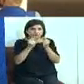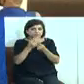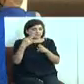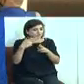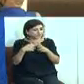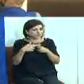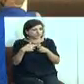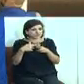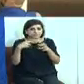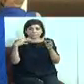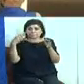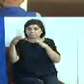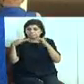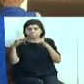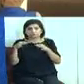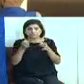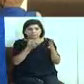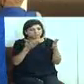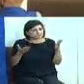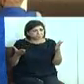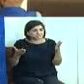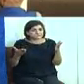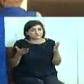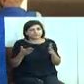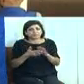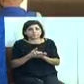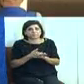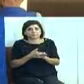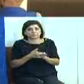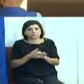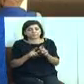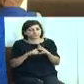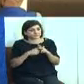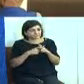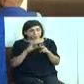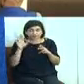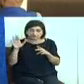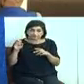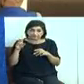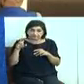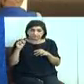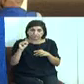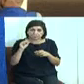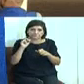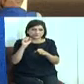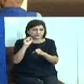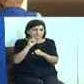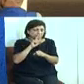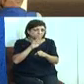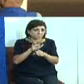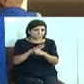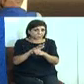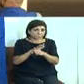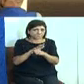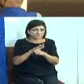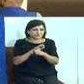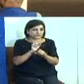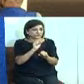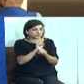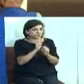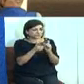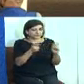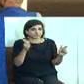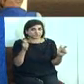just describing entities and elements. Of again making his own commitment to serve and work on behalf of the greater